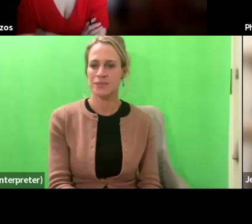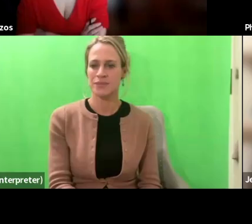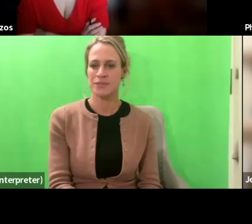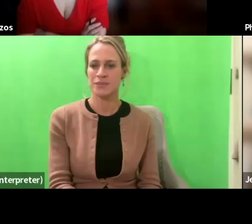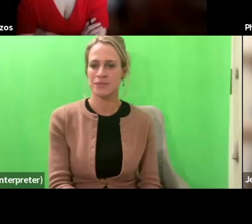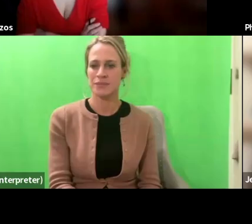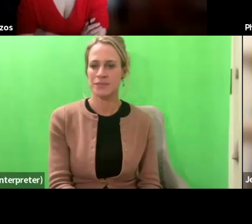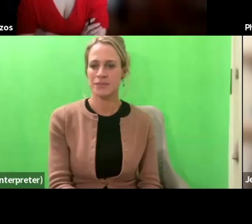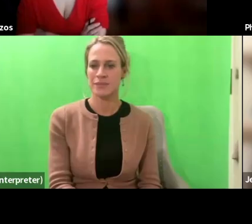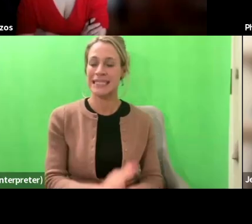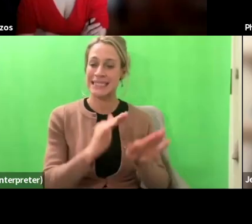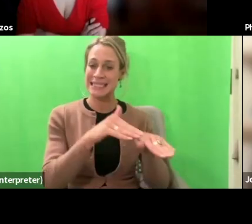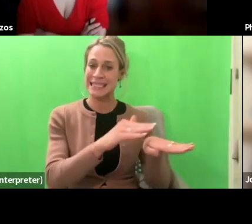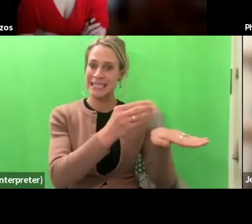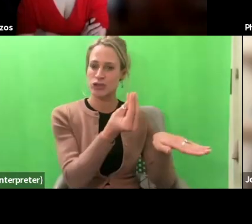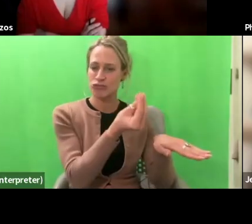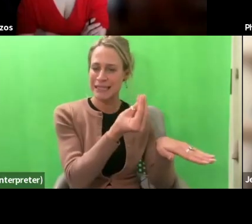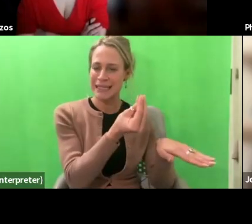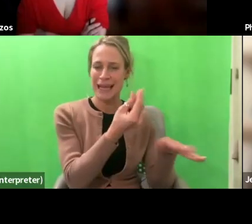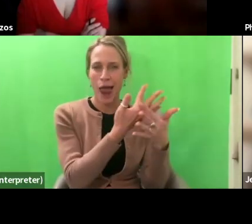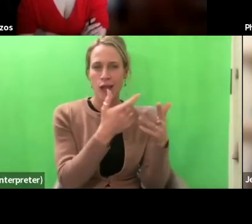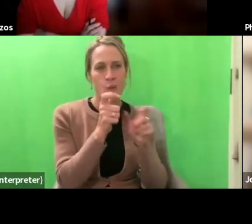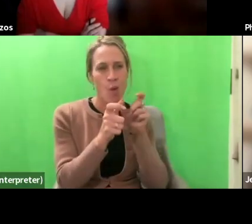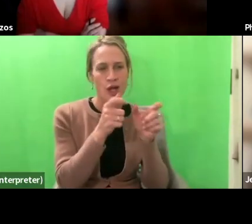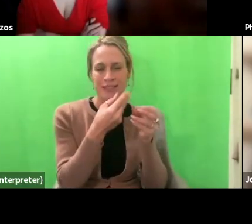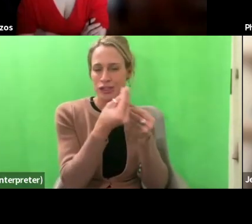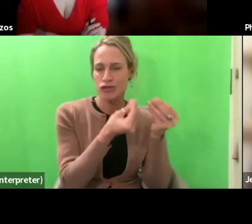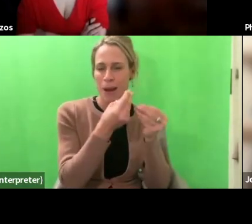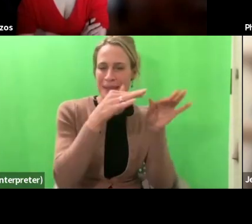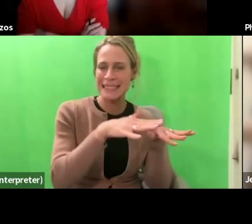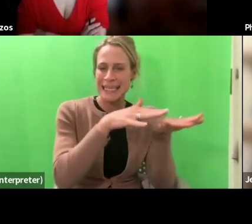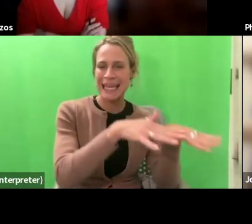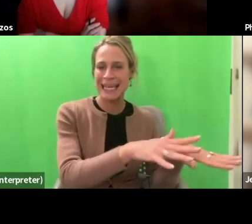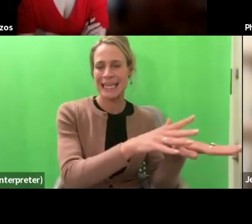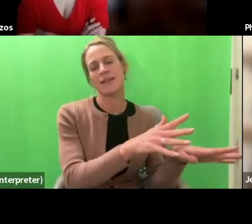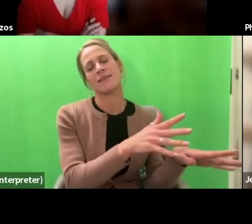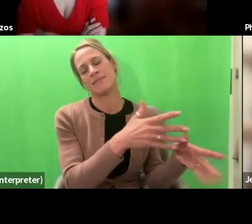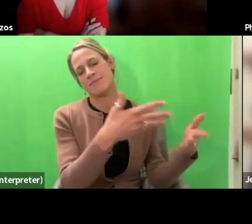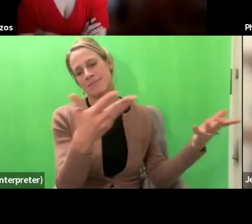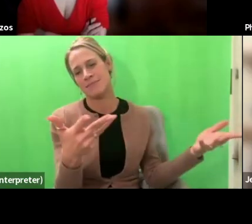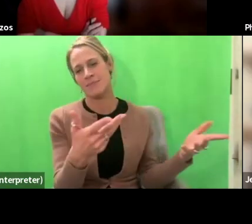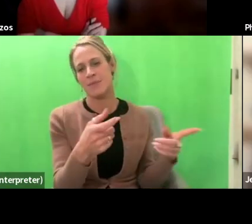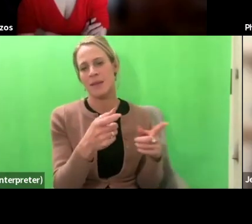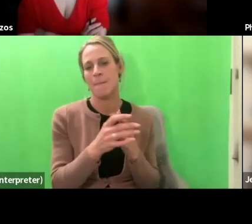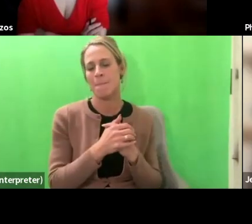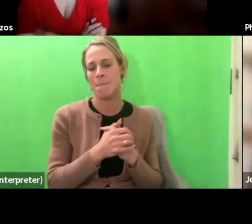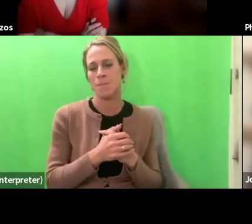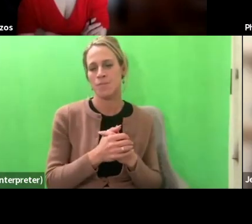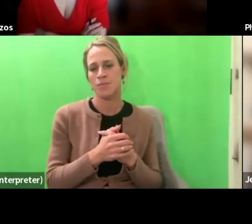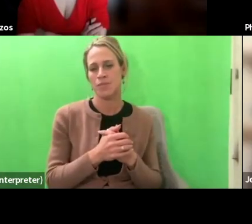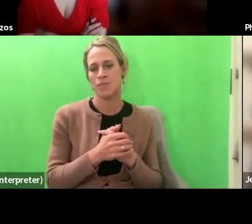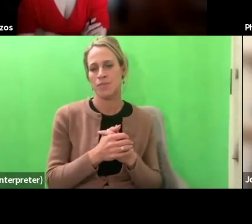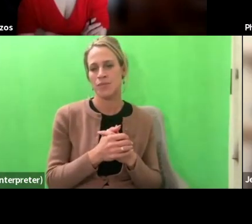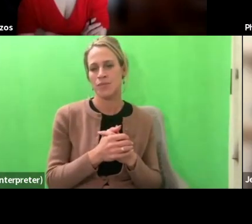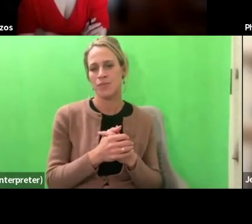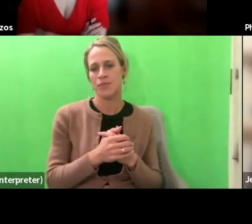the sea in Greek has several words to design it. So Pelagos is one of them,